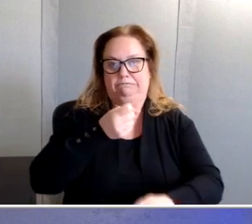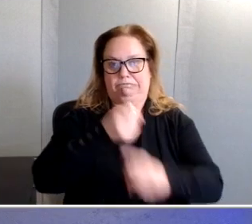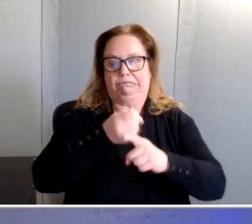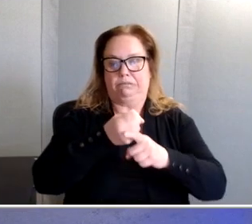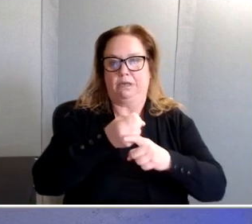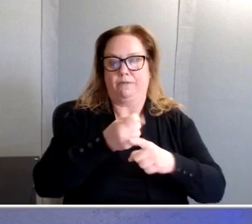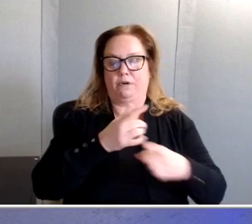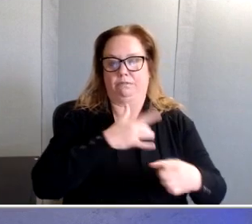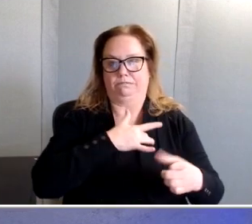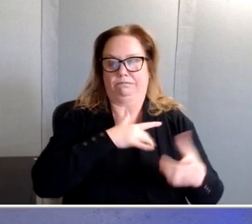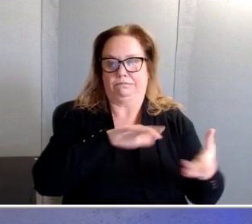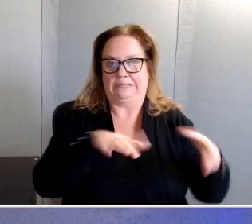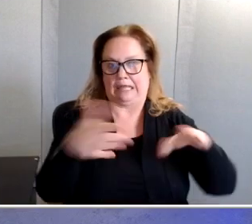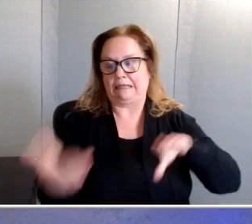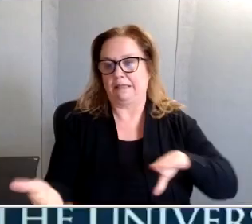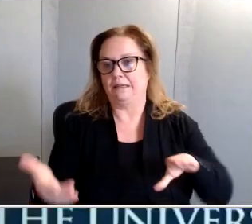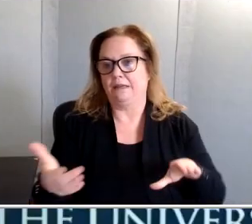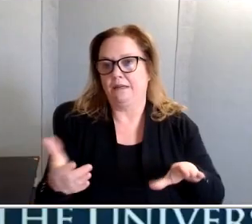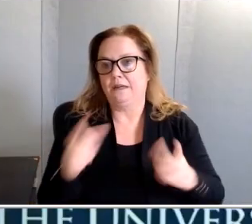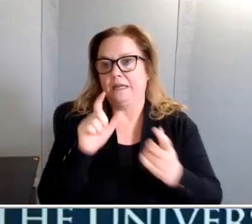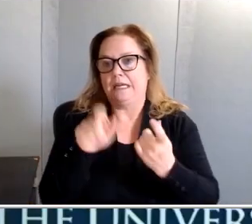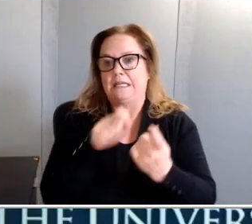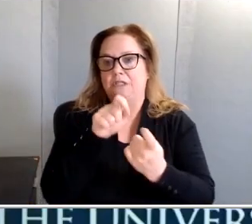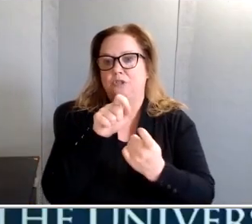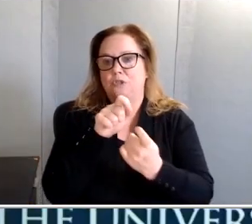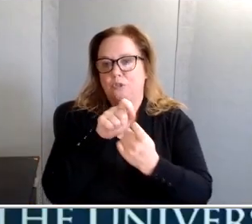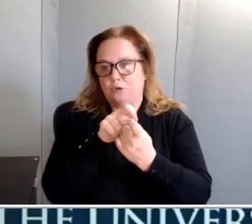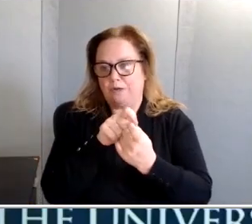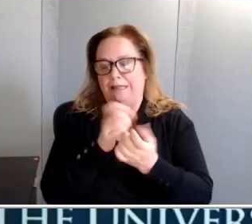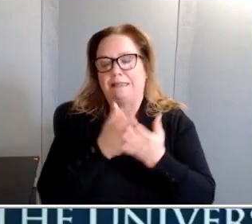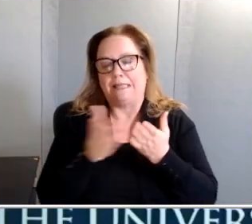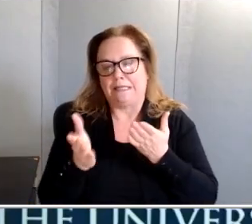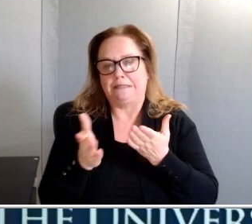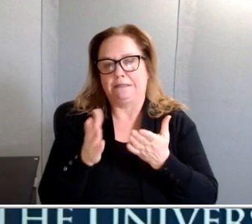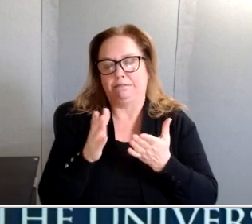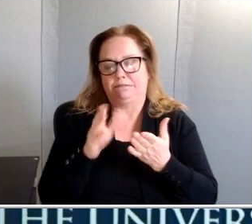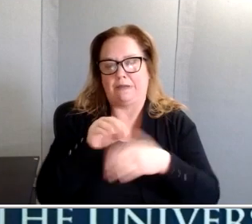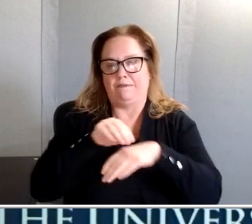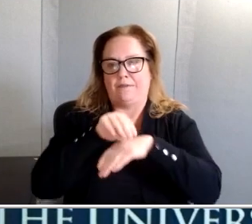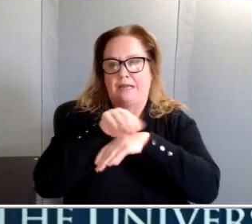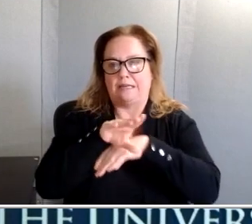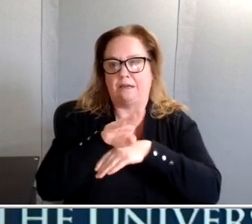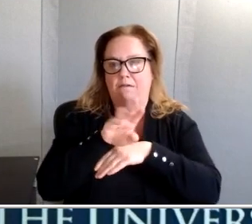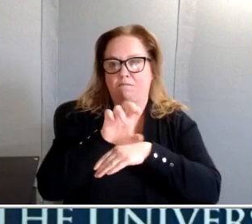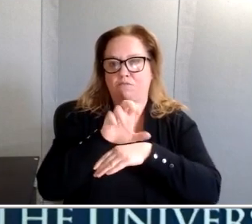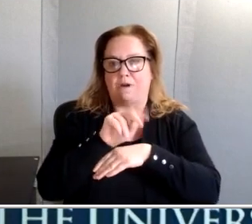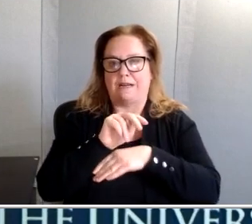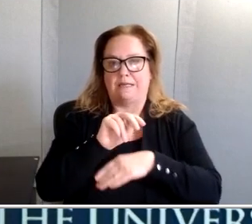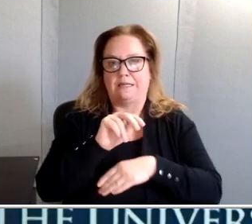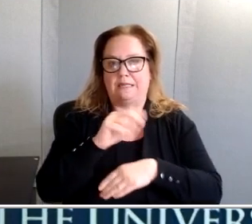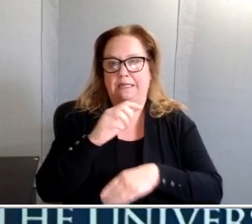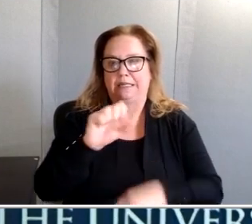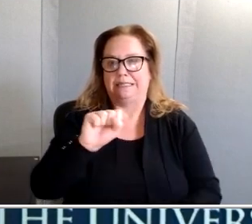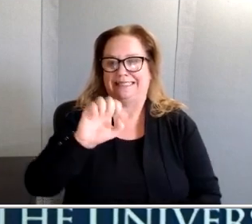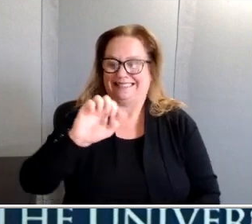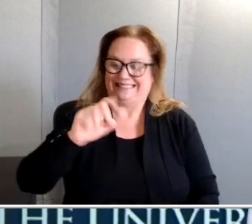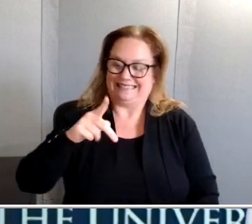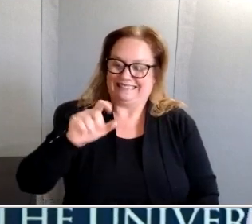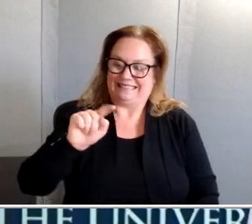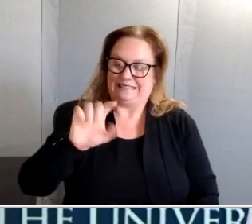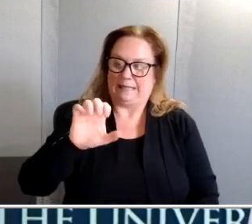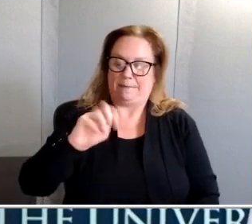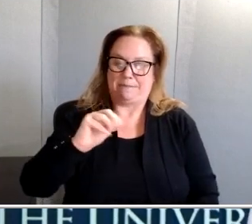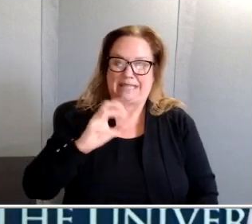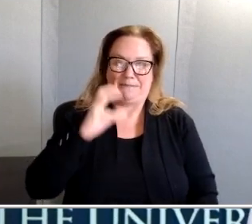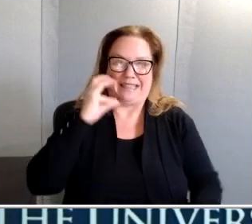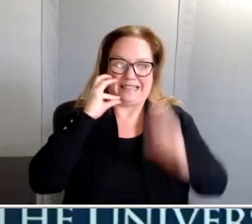arrhythmias. And certain physiology factors play into that. I think Mr. Pitt's septum was very, very thick. Sometimes these septums can get up to 3